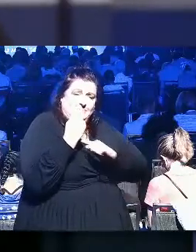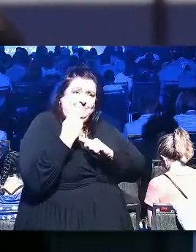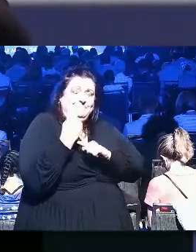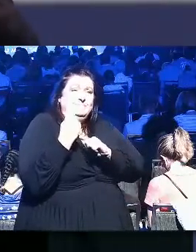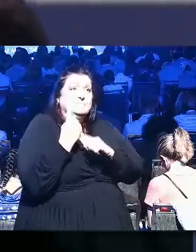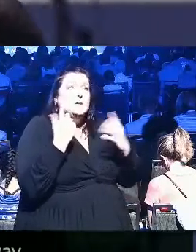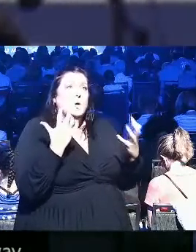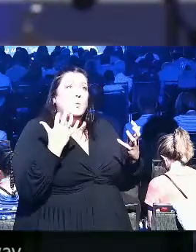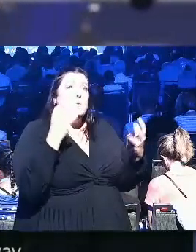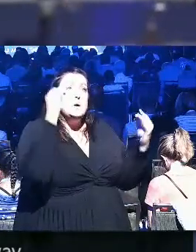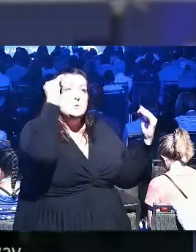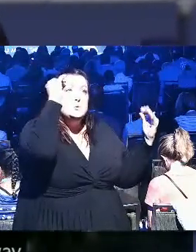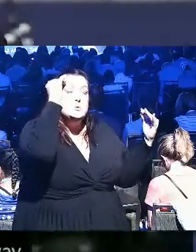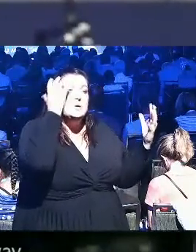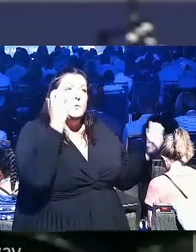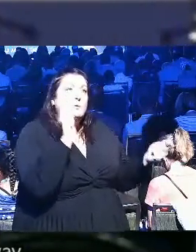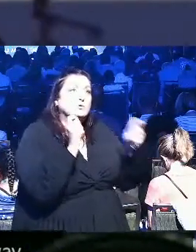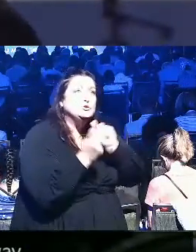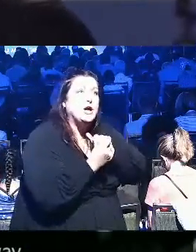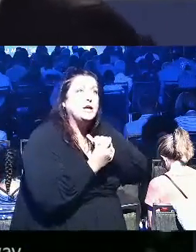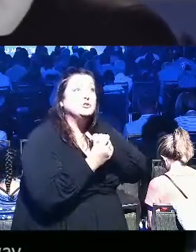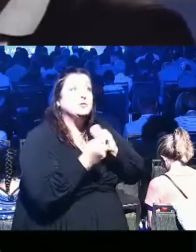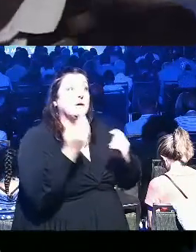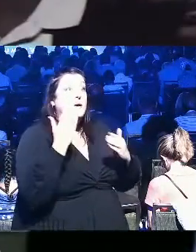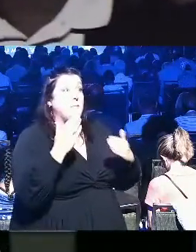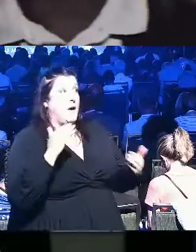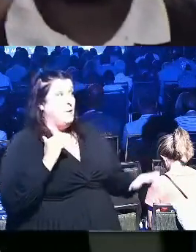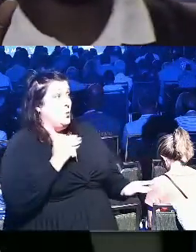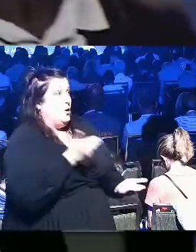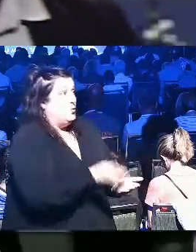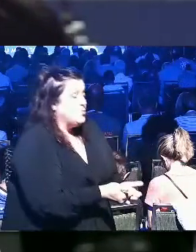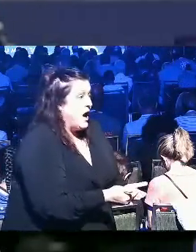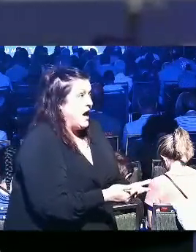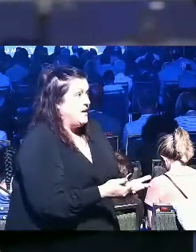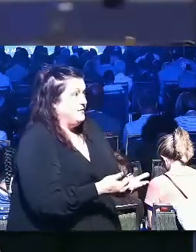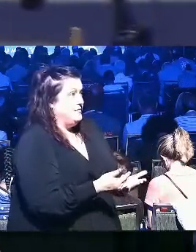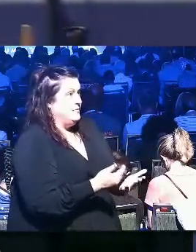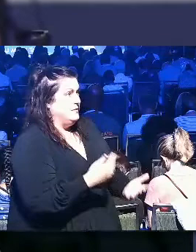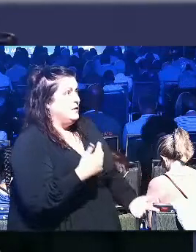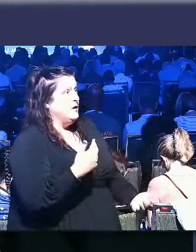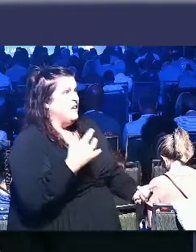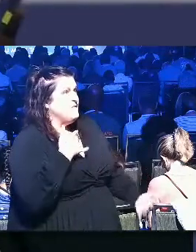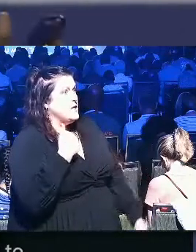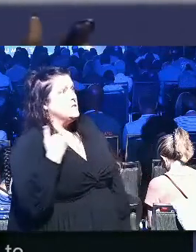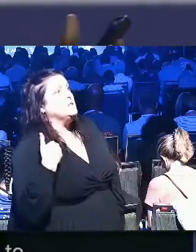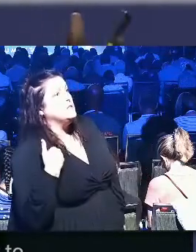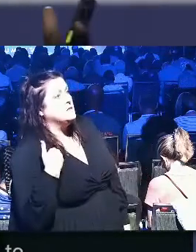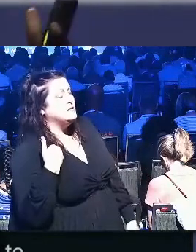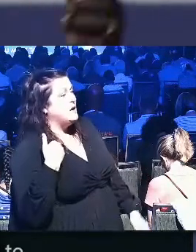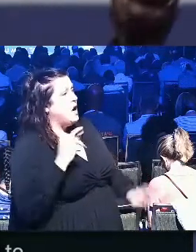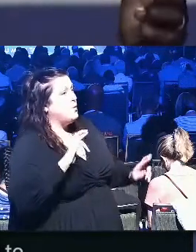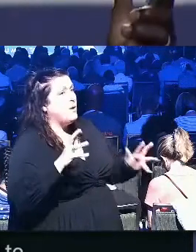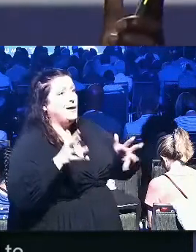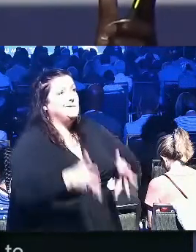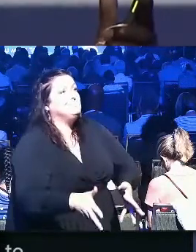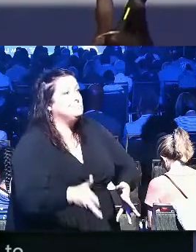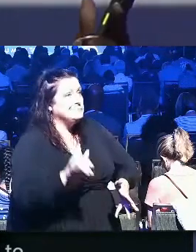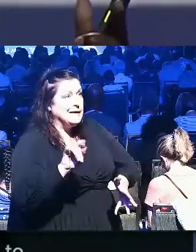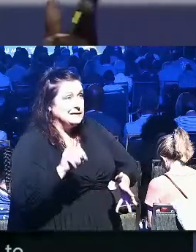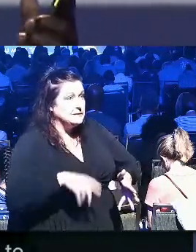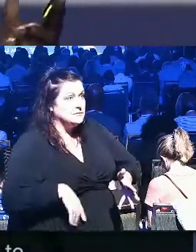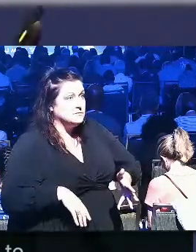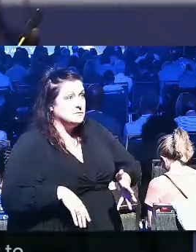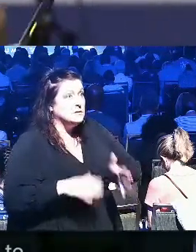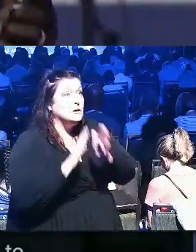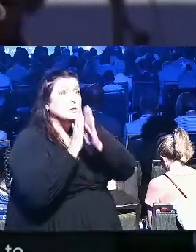to reflect on, one thing we want to change, maybe it's something we came in here with that we just want to leave right now at the foot of the cross. But I pray as